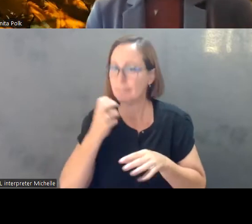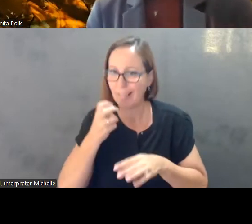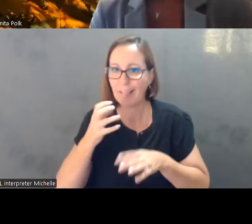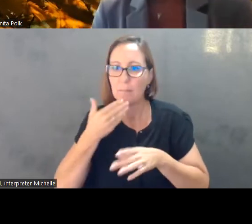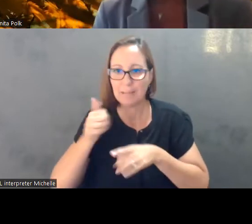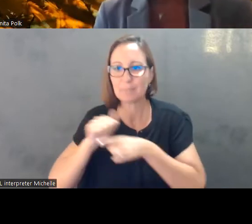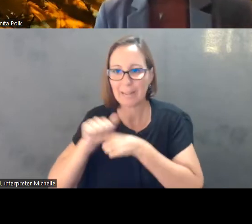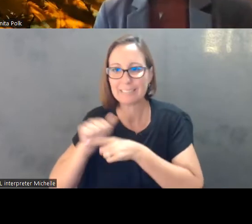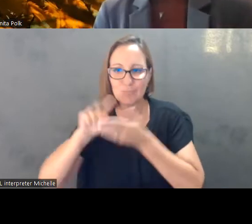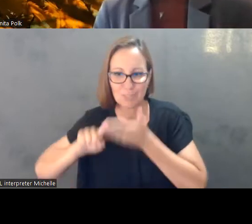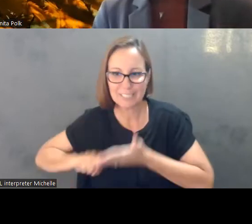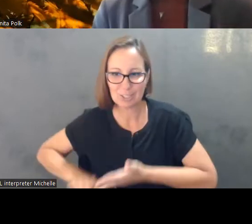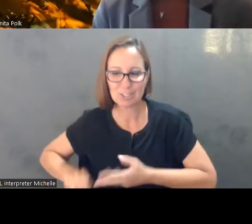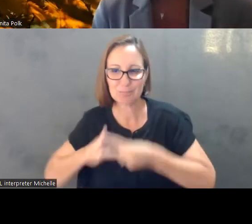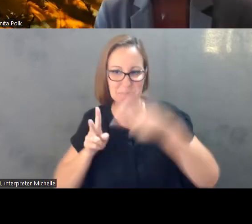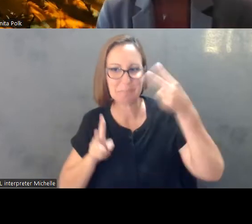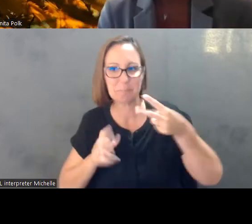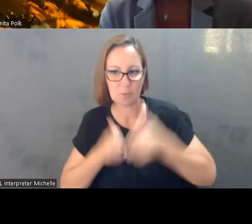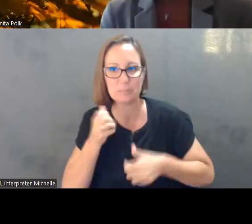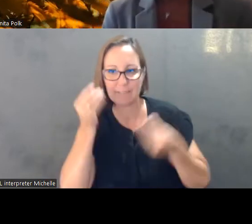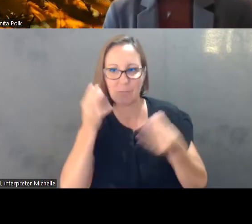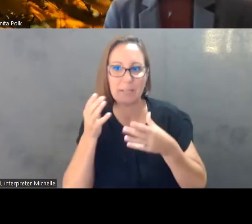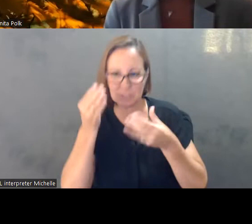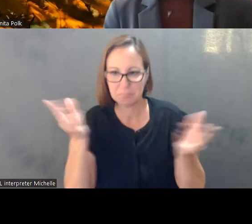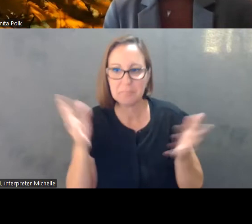research. So again, thank you all for being here,